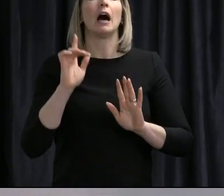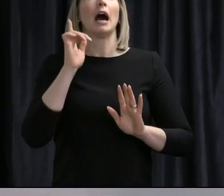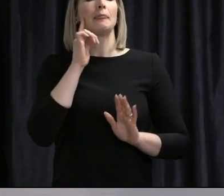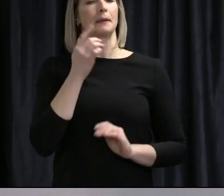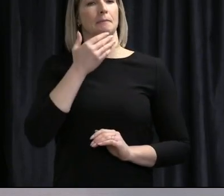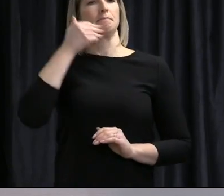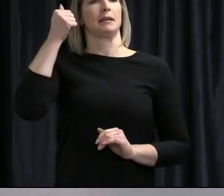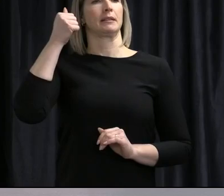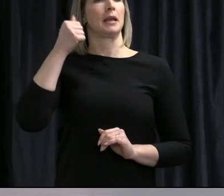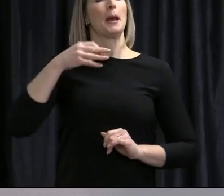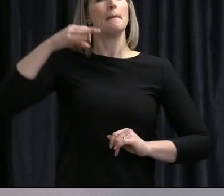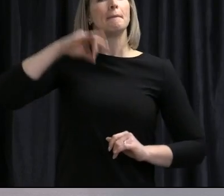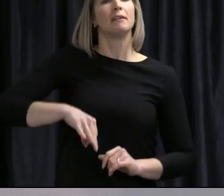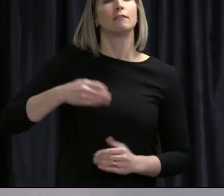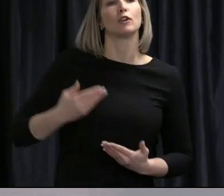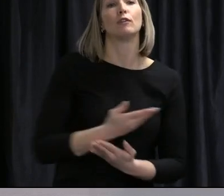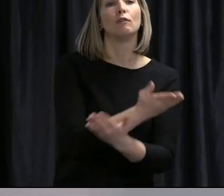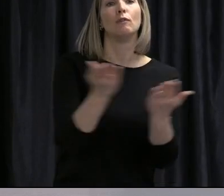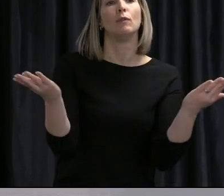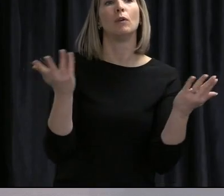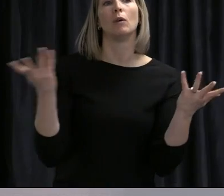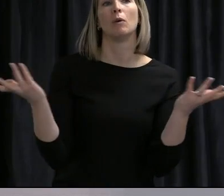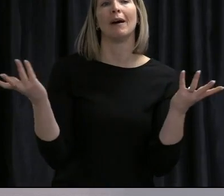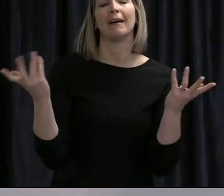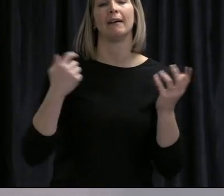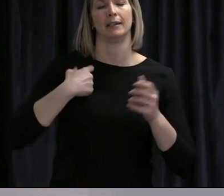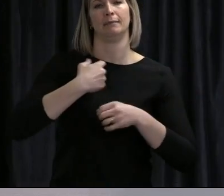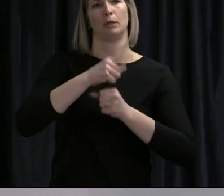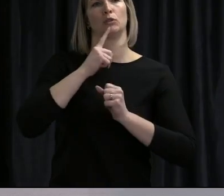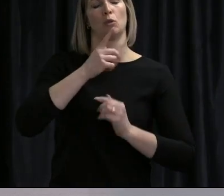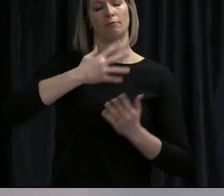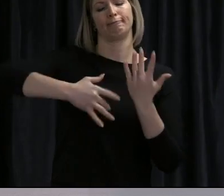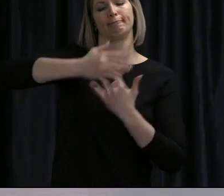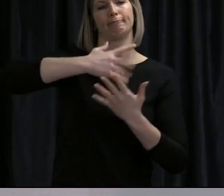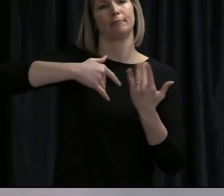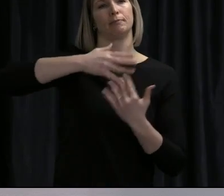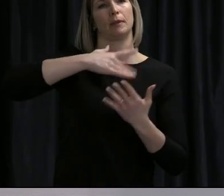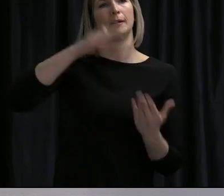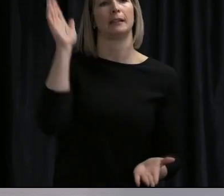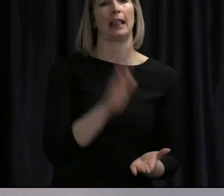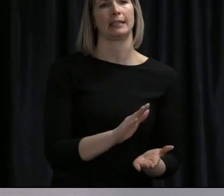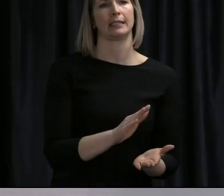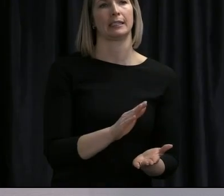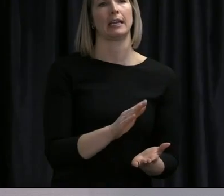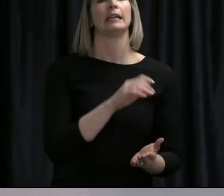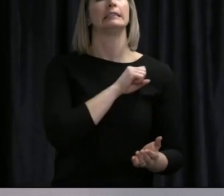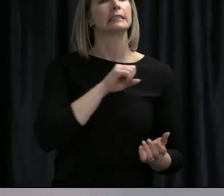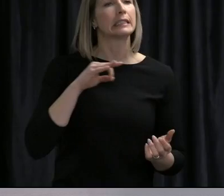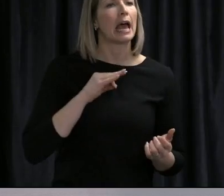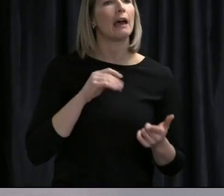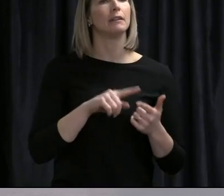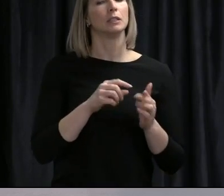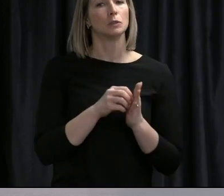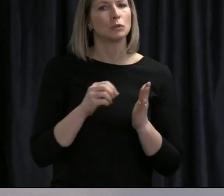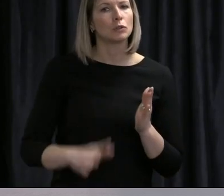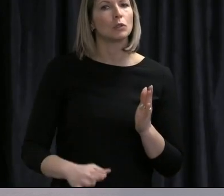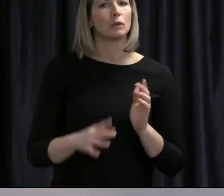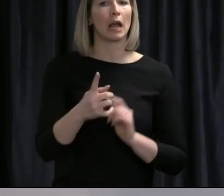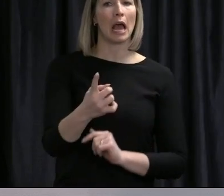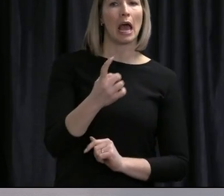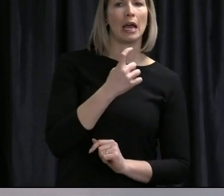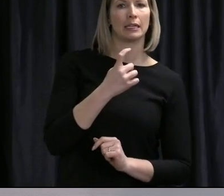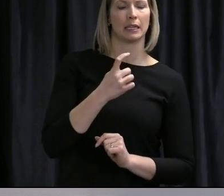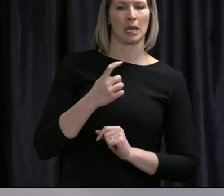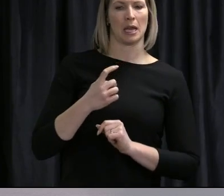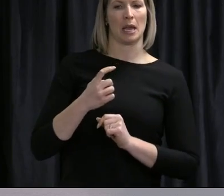and benefit of all Newfoundlanders and Labradorians, especially, those that are within our education system, now is the time. Did public pressure play